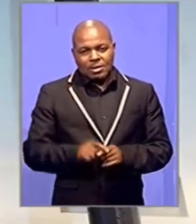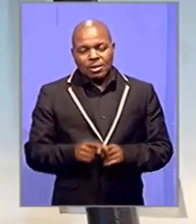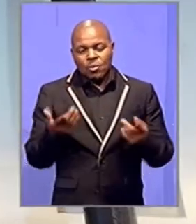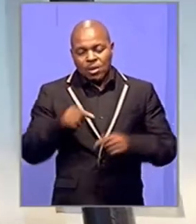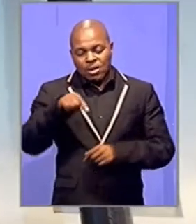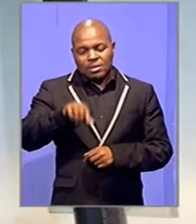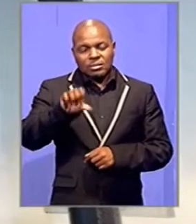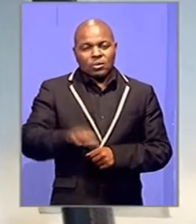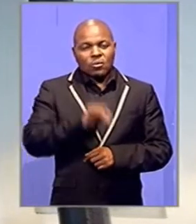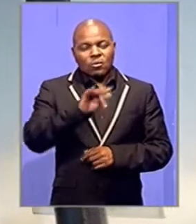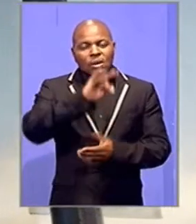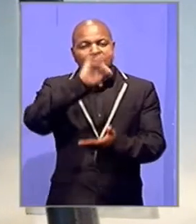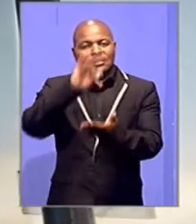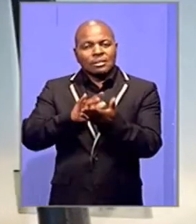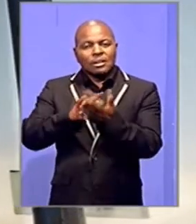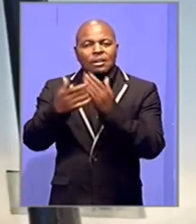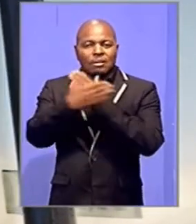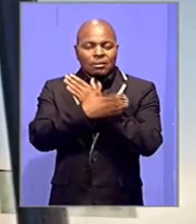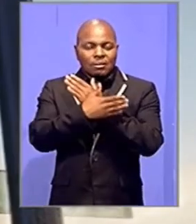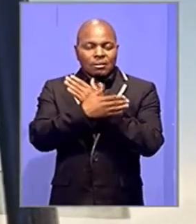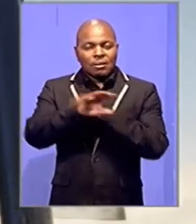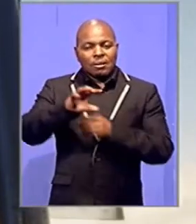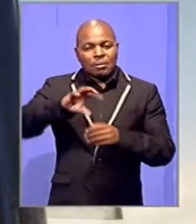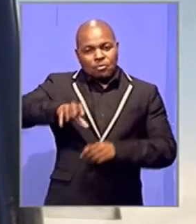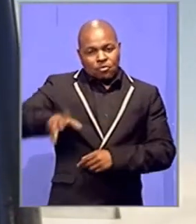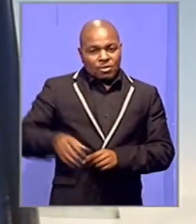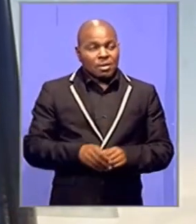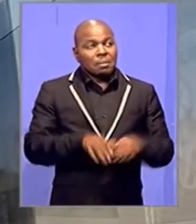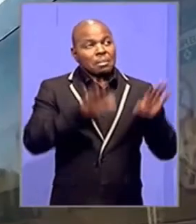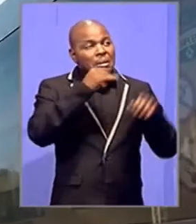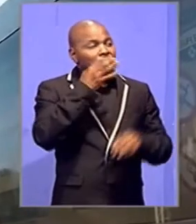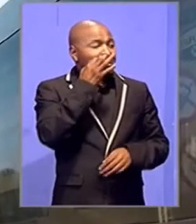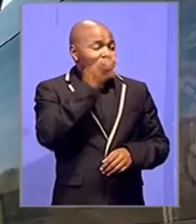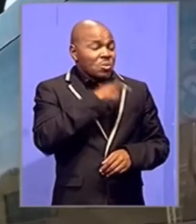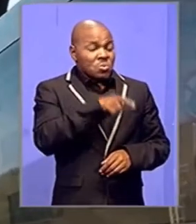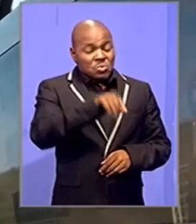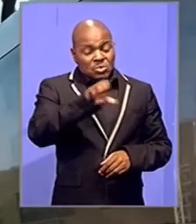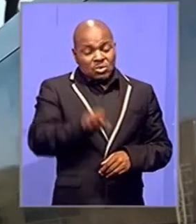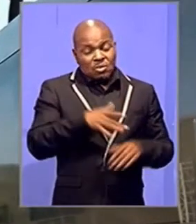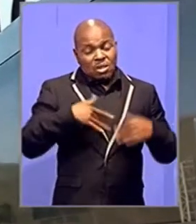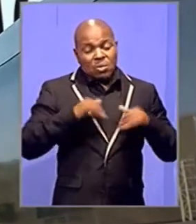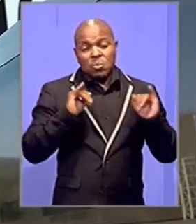tse ka hare ho naha. Ditsebi di re sena se tlilo ho thatafatsa maphelo a maAfrika Borwa haholo.